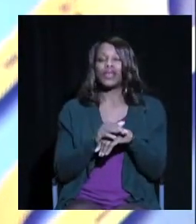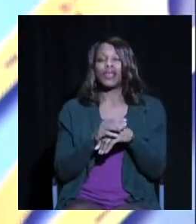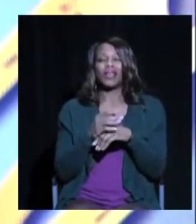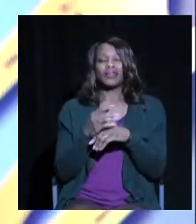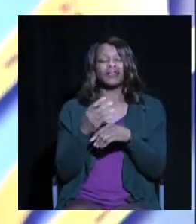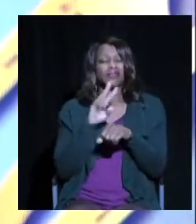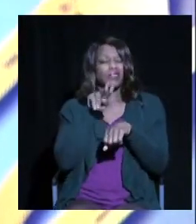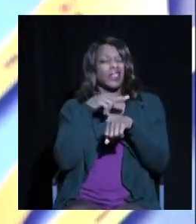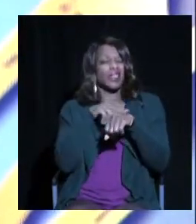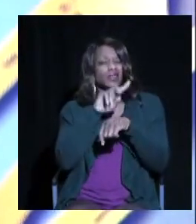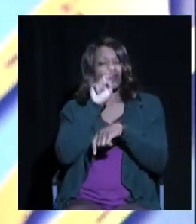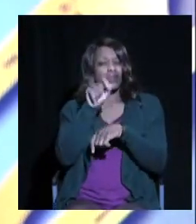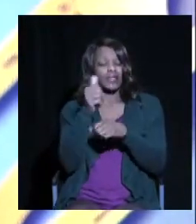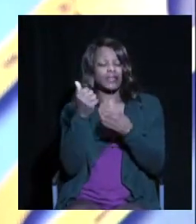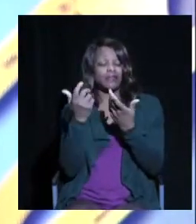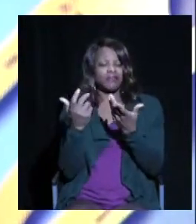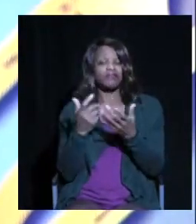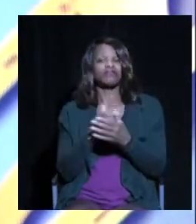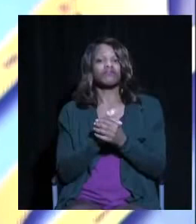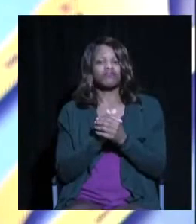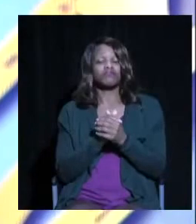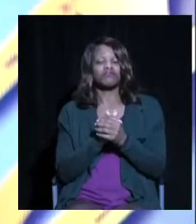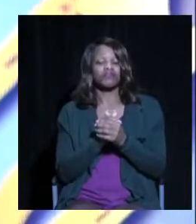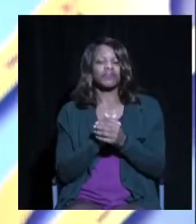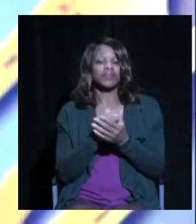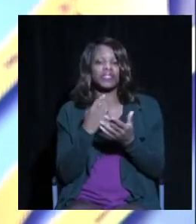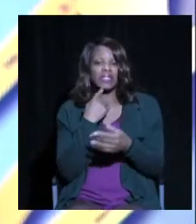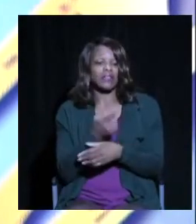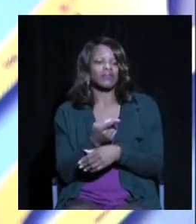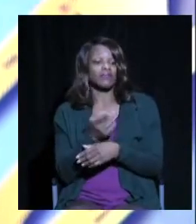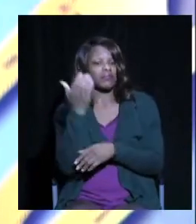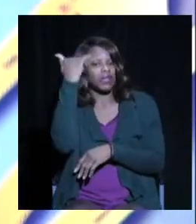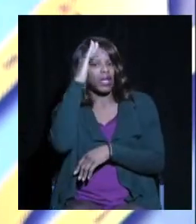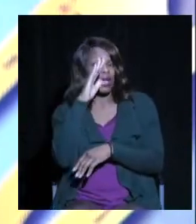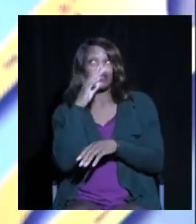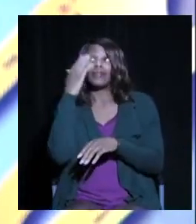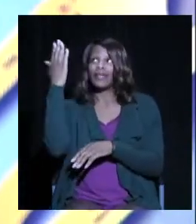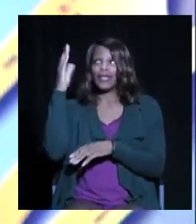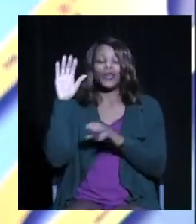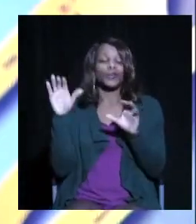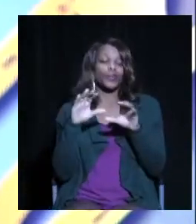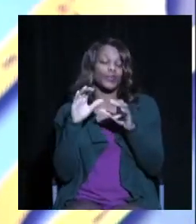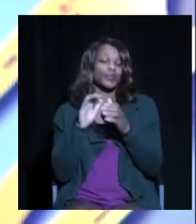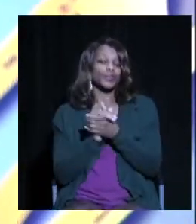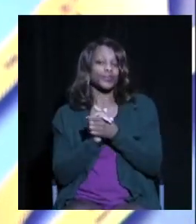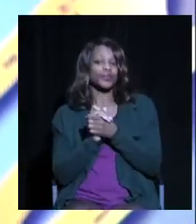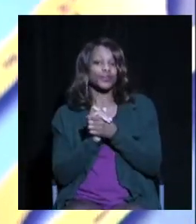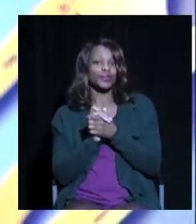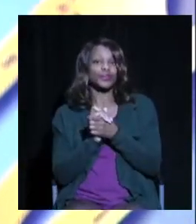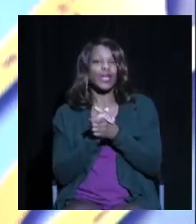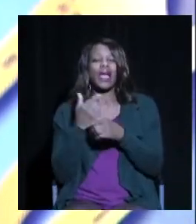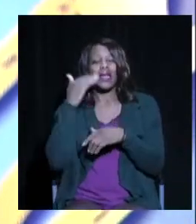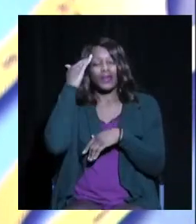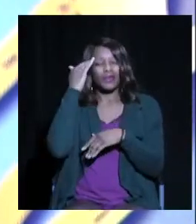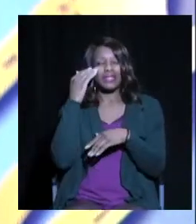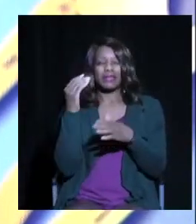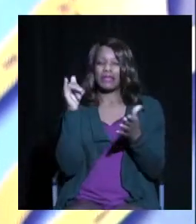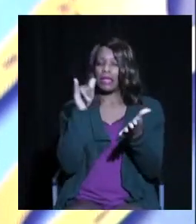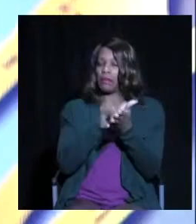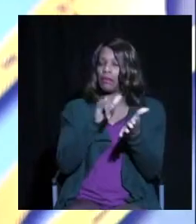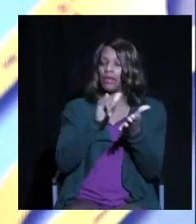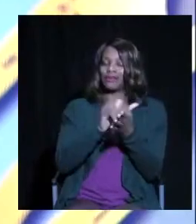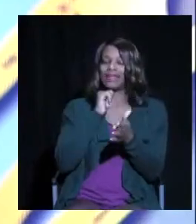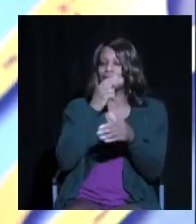natural question to ask. And he says, basically, because God is going to do it. I understand it seems impossible to you. This isn't the